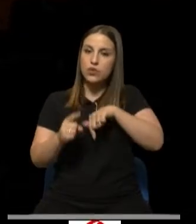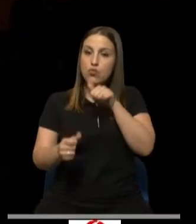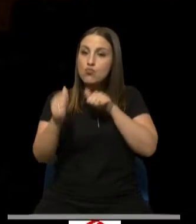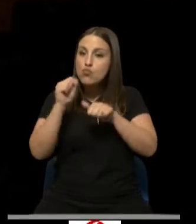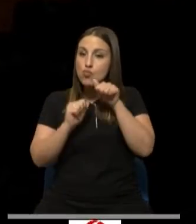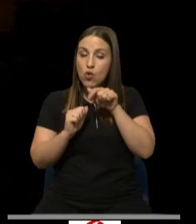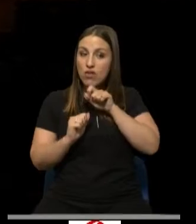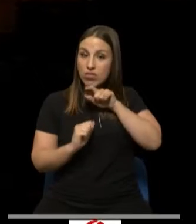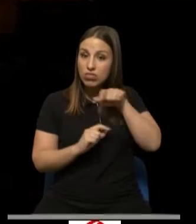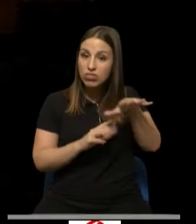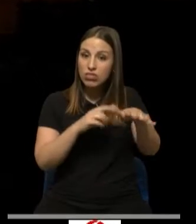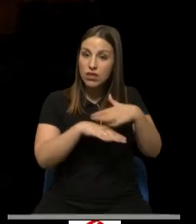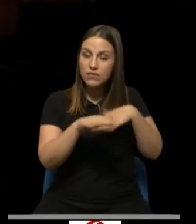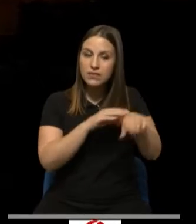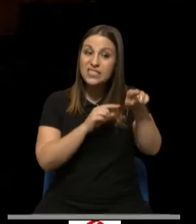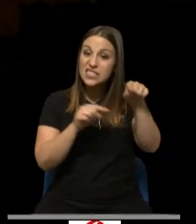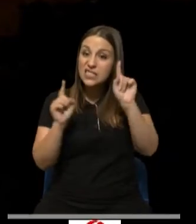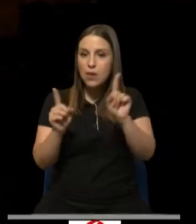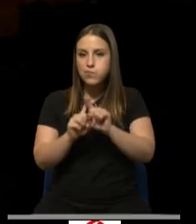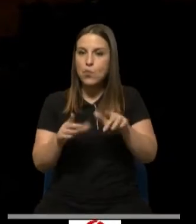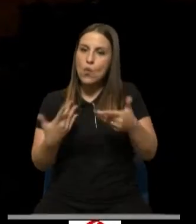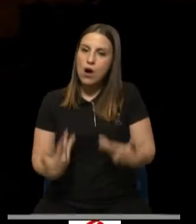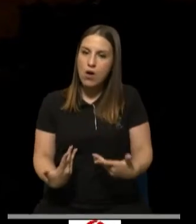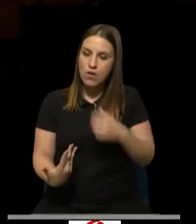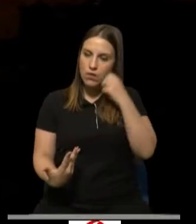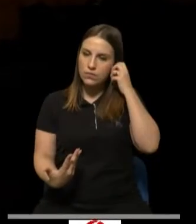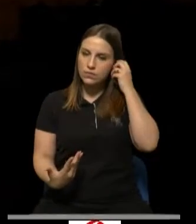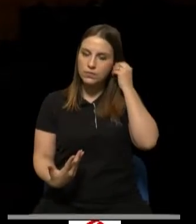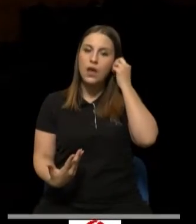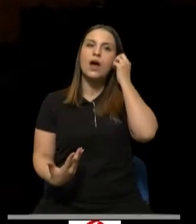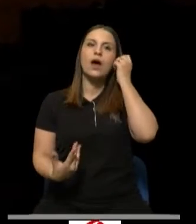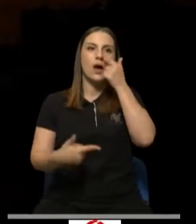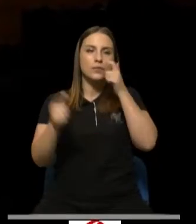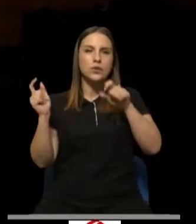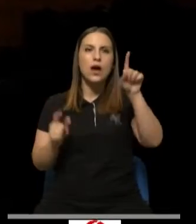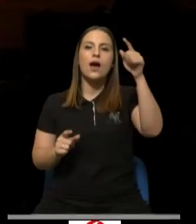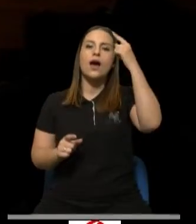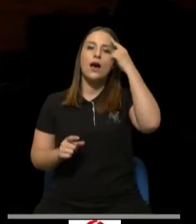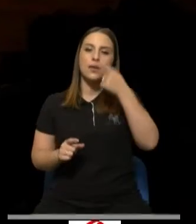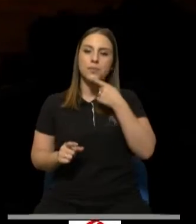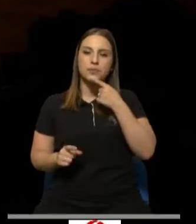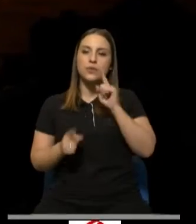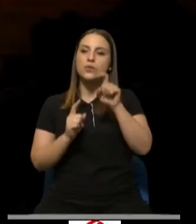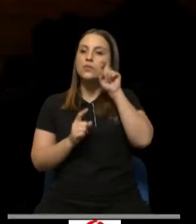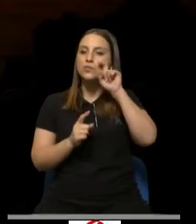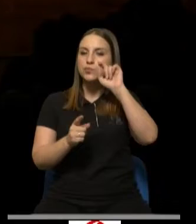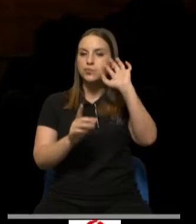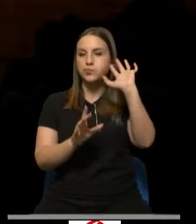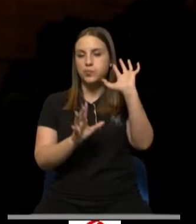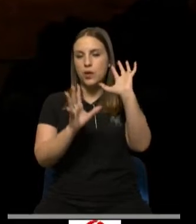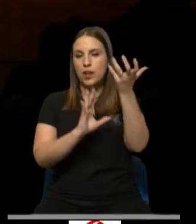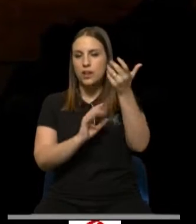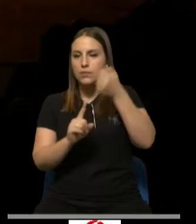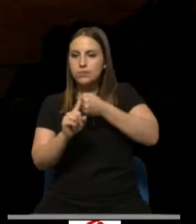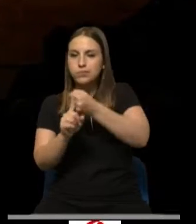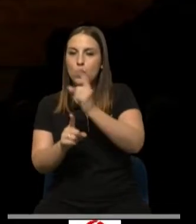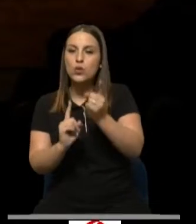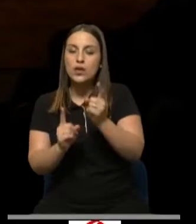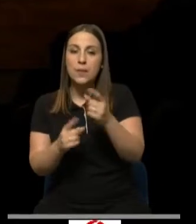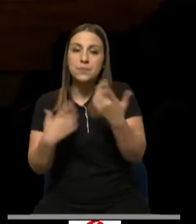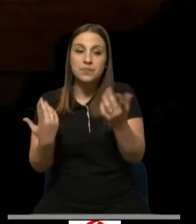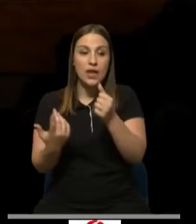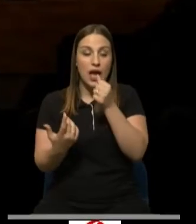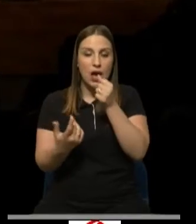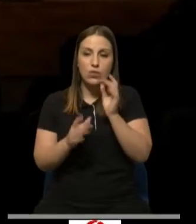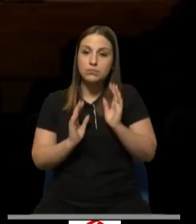is important. And to manage to do this is now. And people will understand what it means to fight against